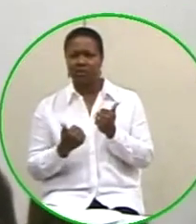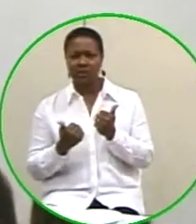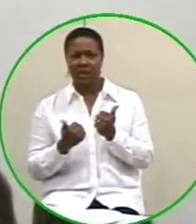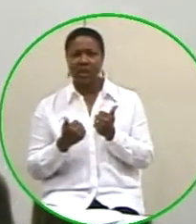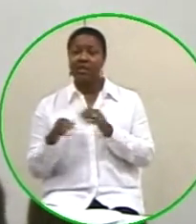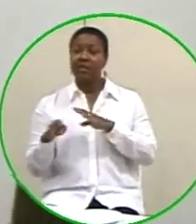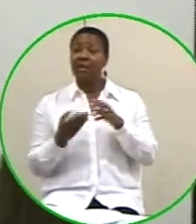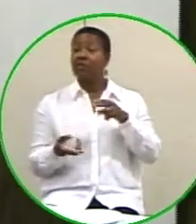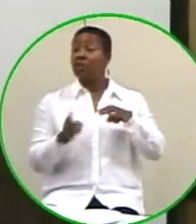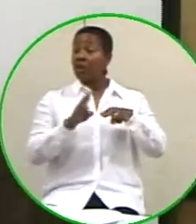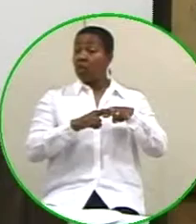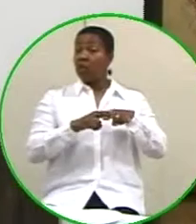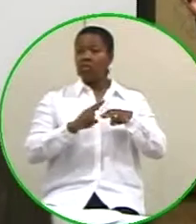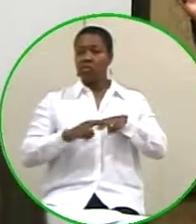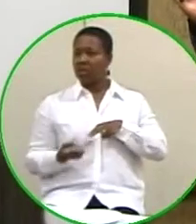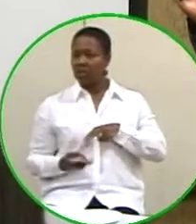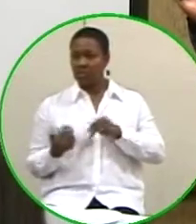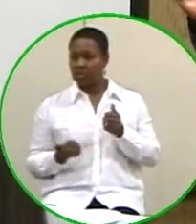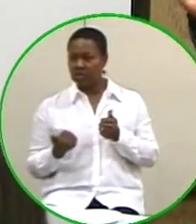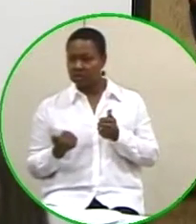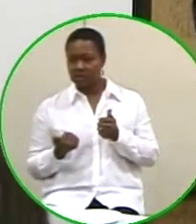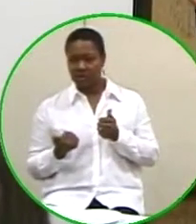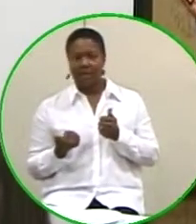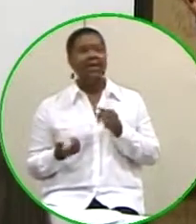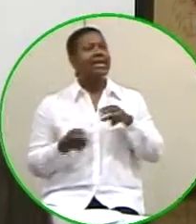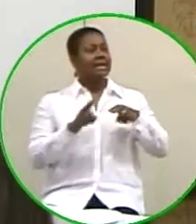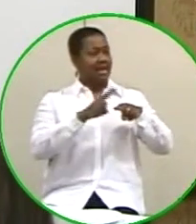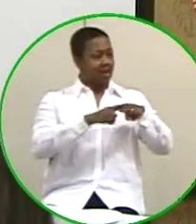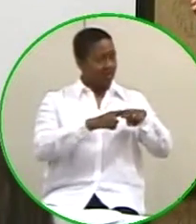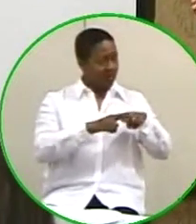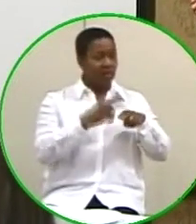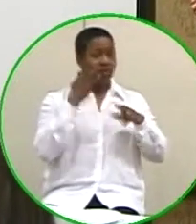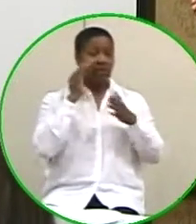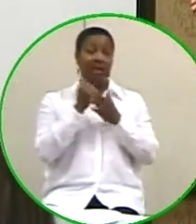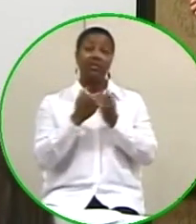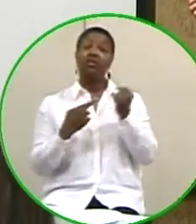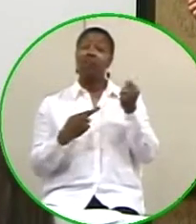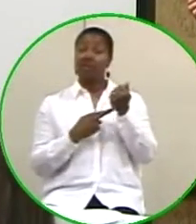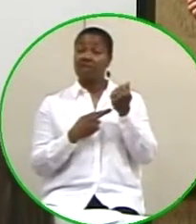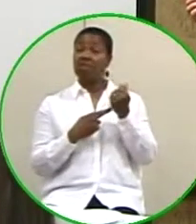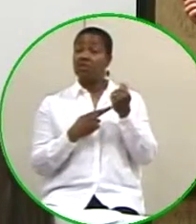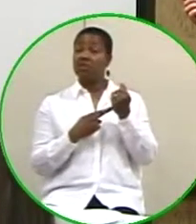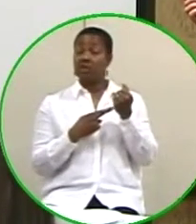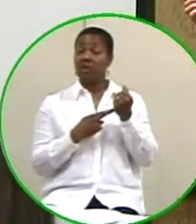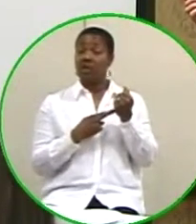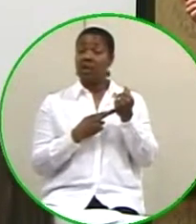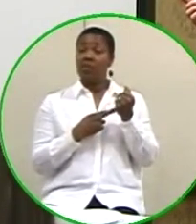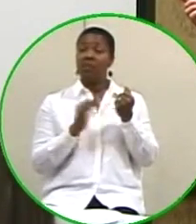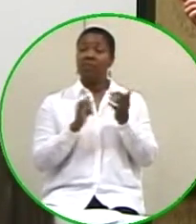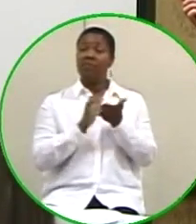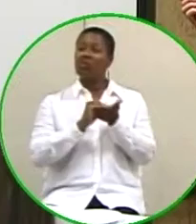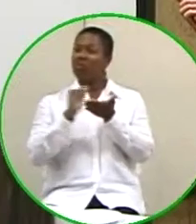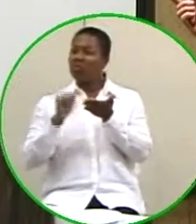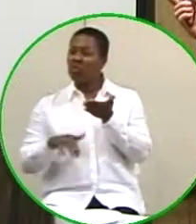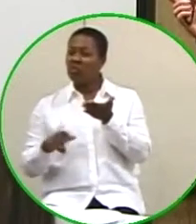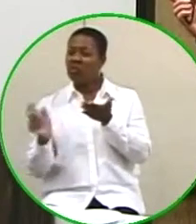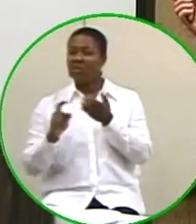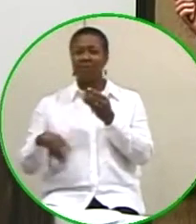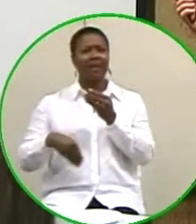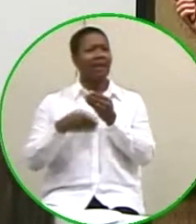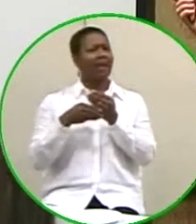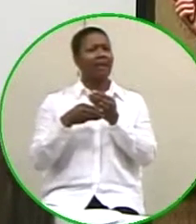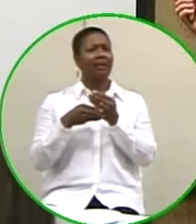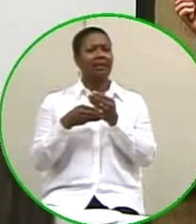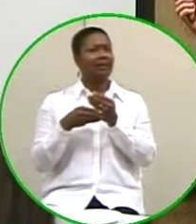Did the behavior increase or decrease? Increase. So we know it's a reinforcement. Was something removed or something